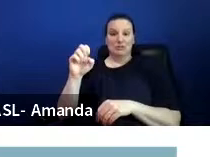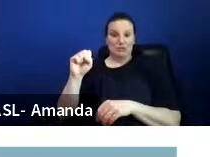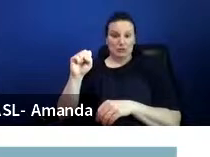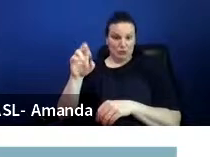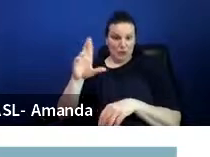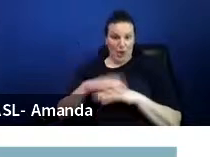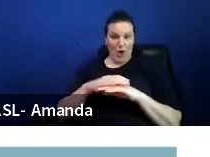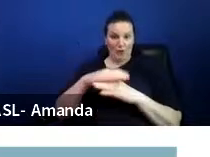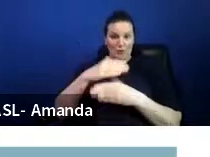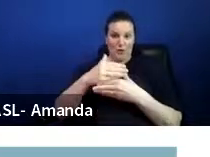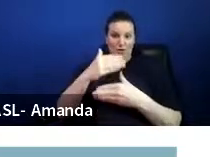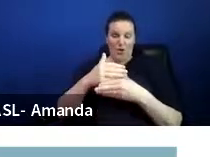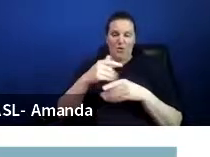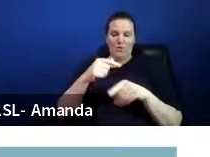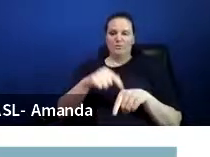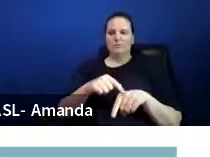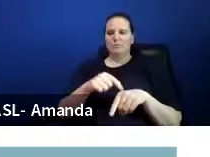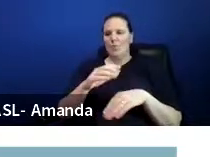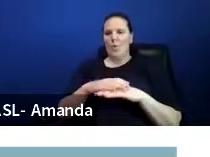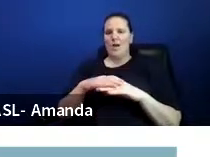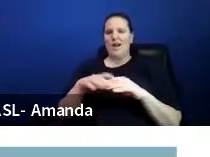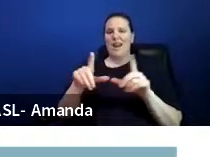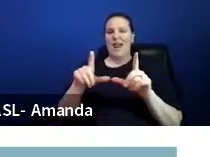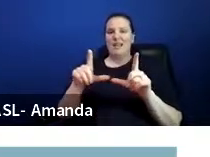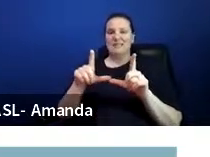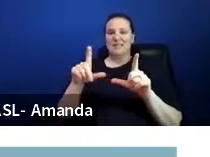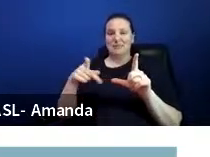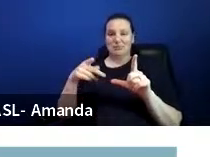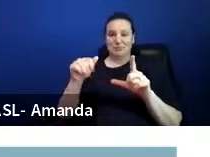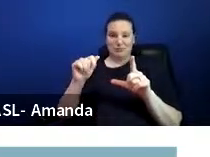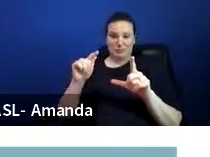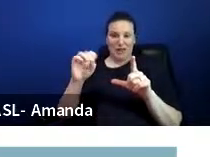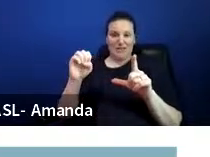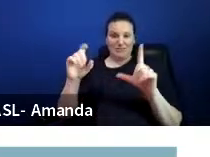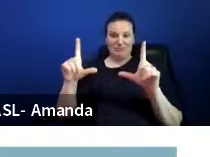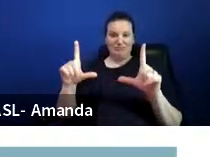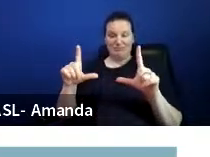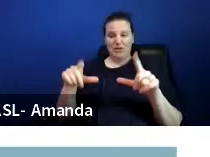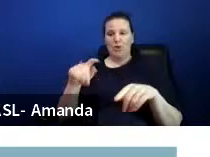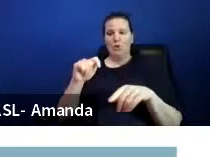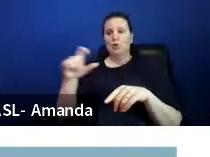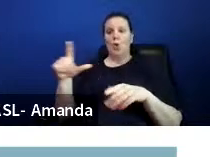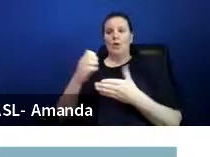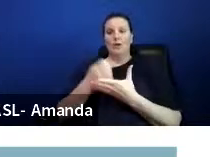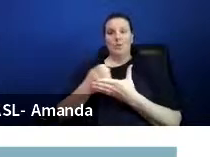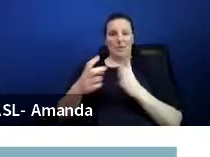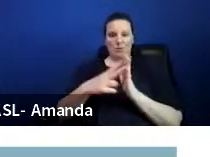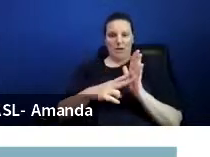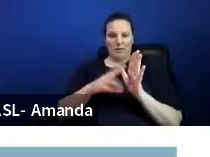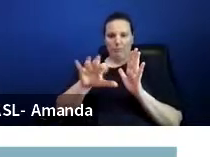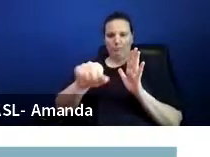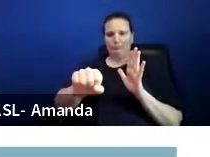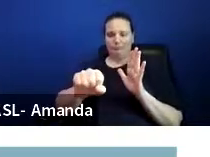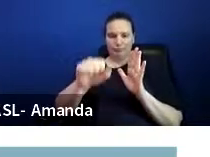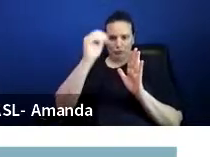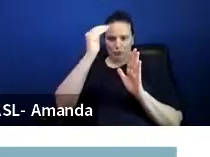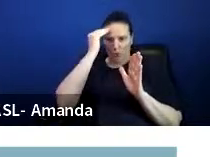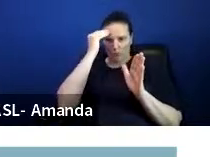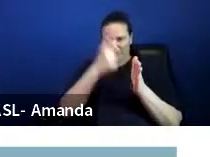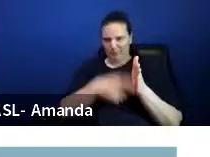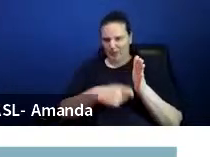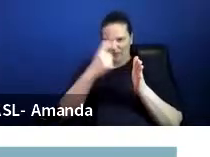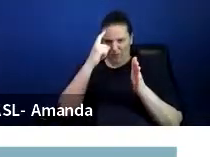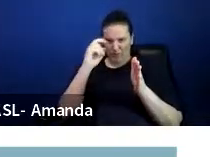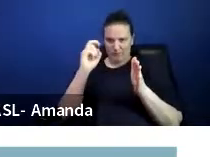or a sensor on your license plate that the toll equipment can read and knows to bill you for your